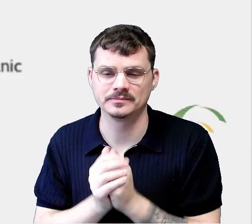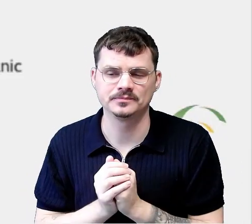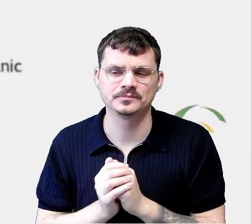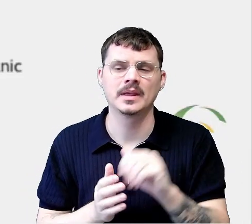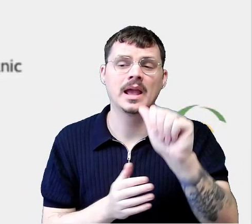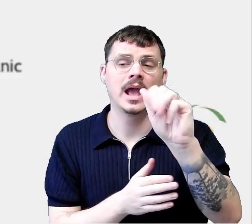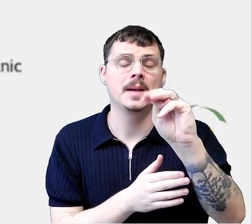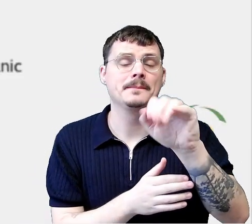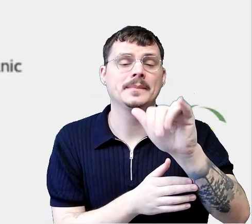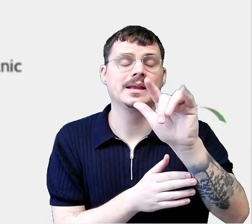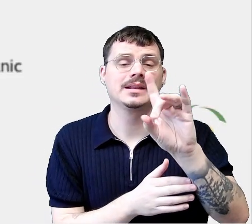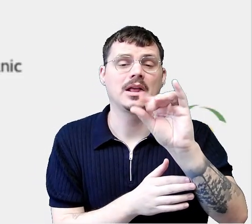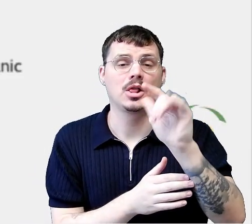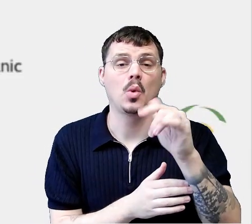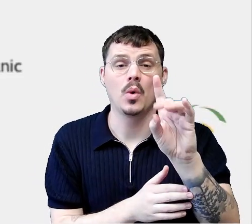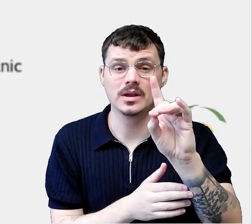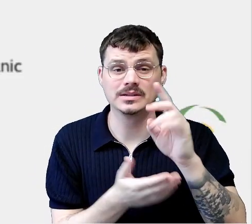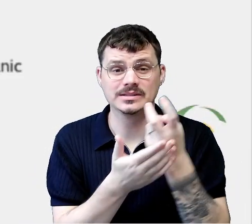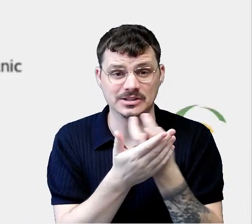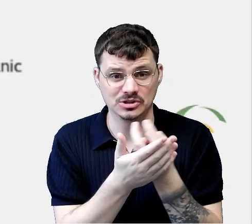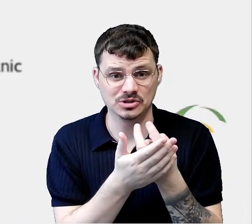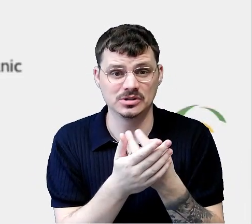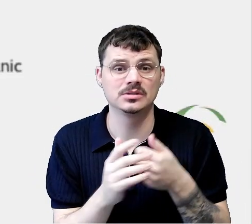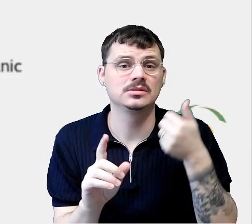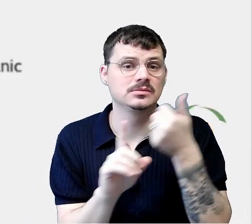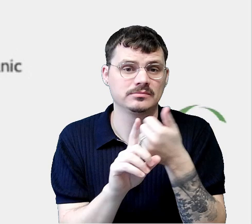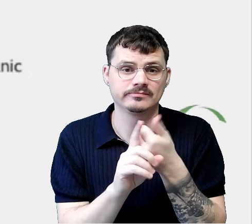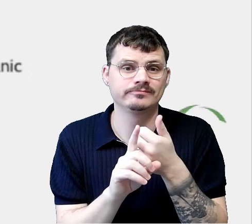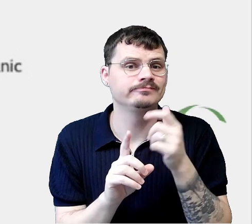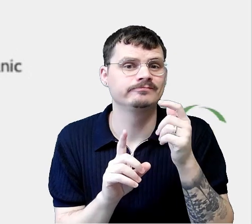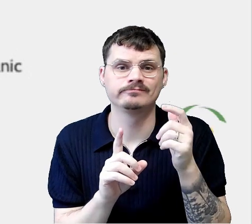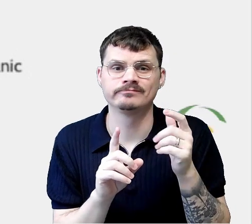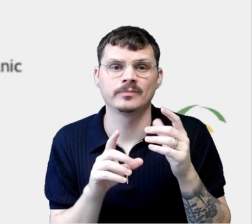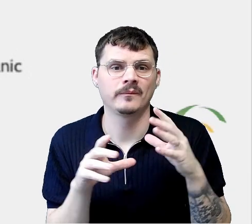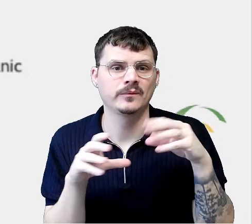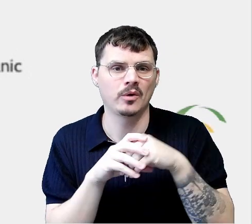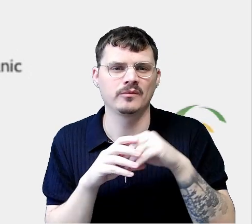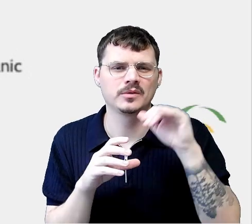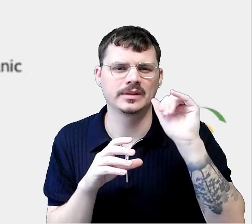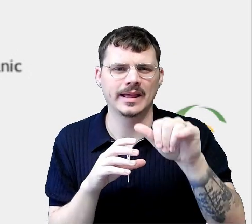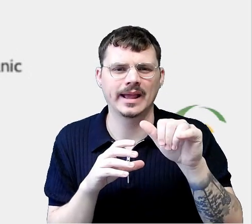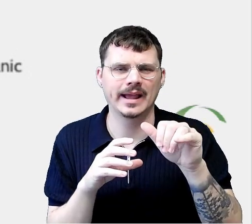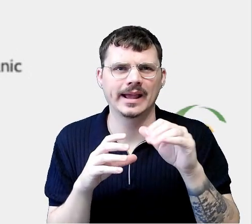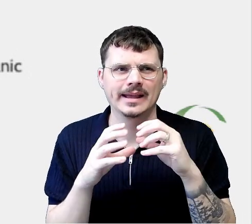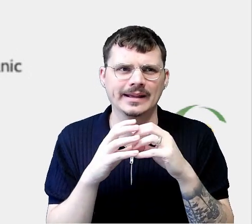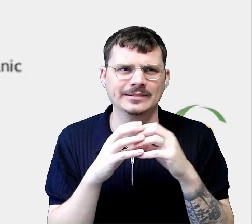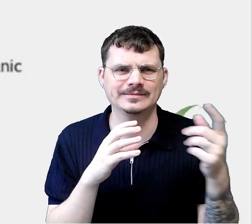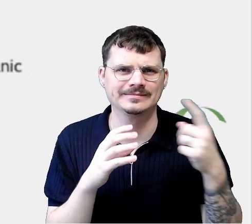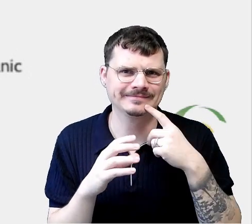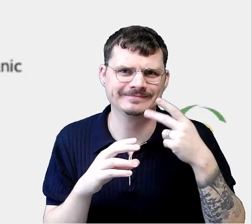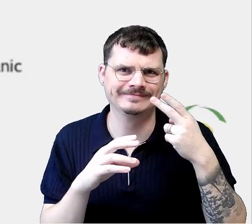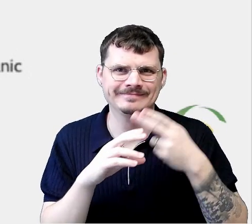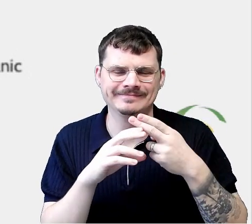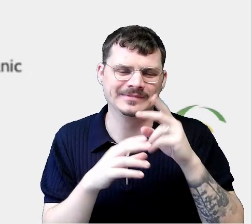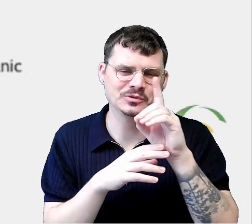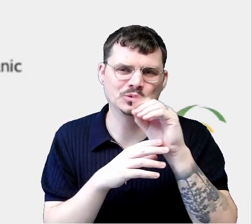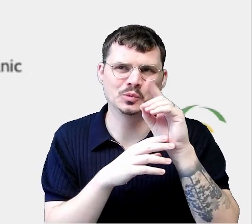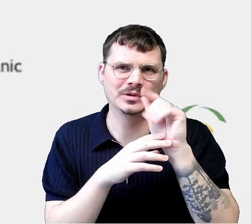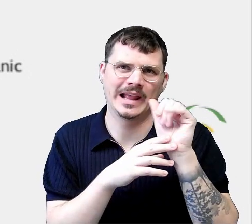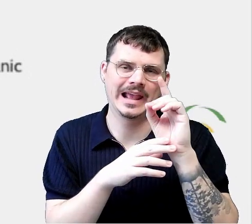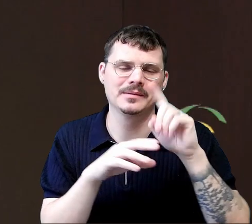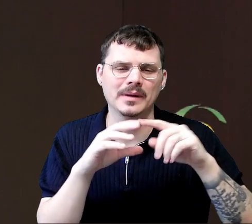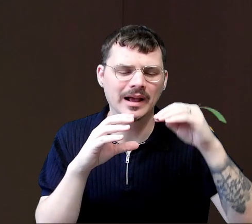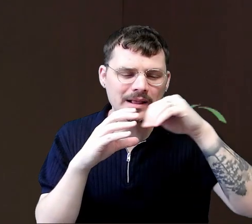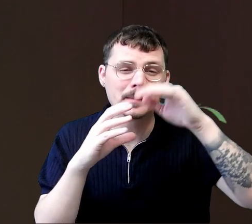Amygdaloid seizures are seizures that involve just that little, what's the technical term, doodad, in the middle